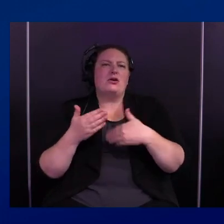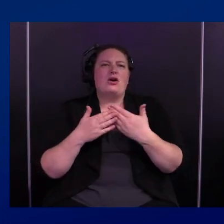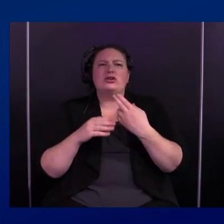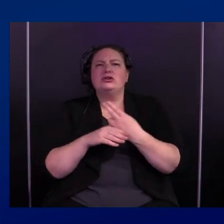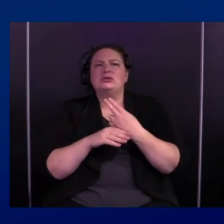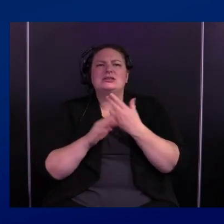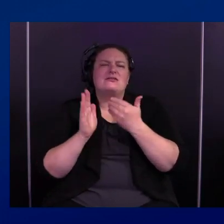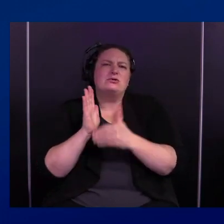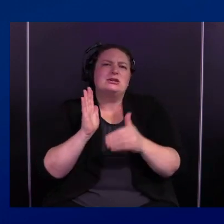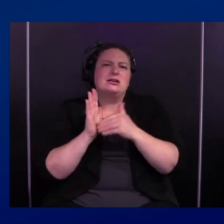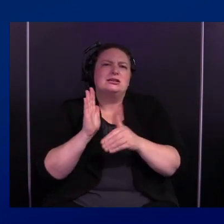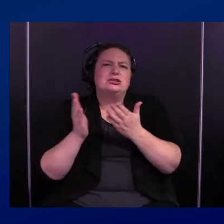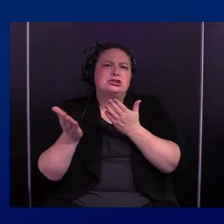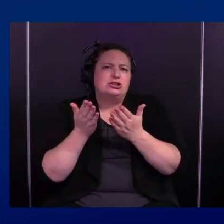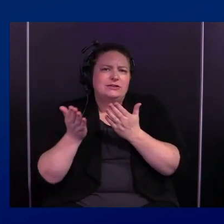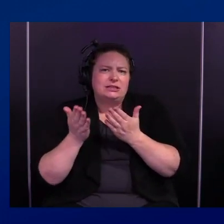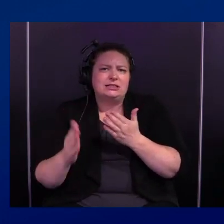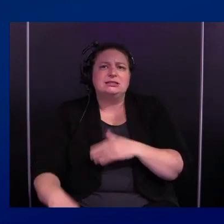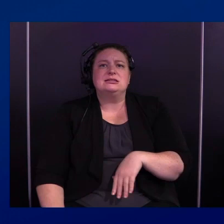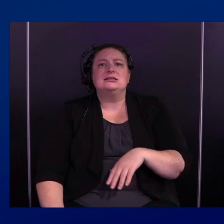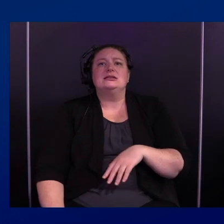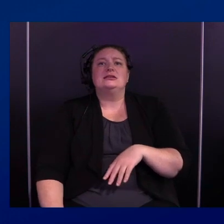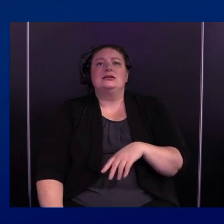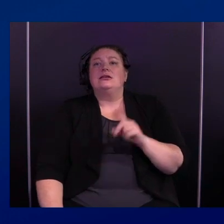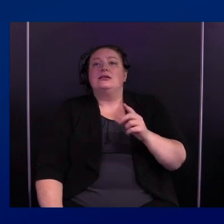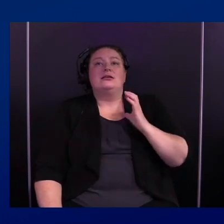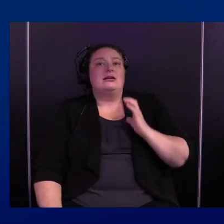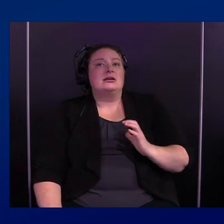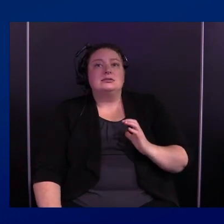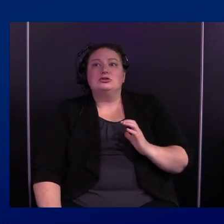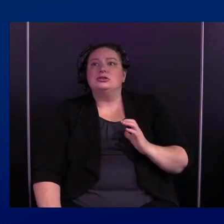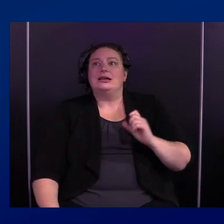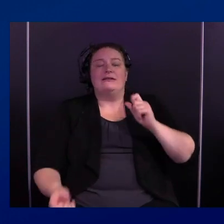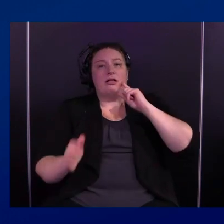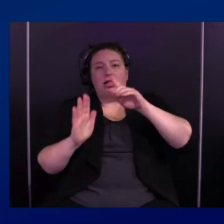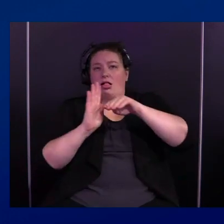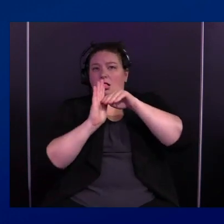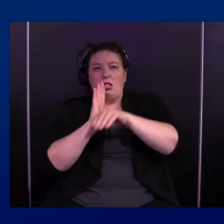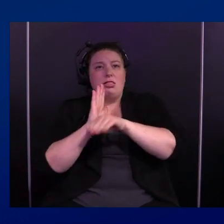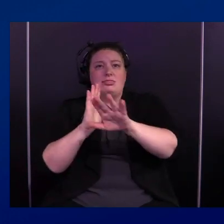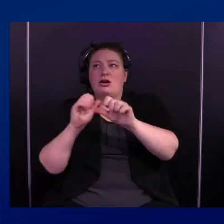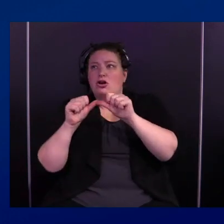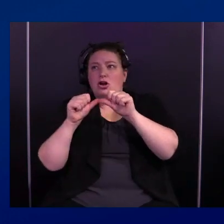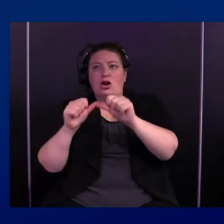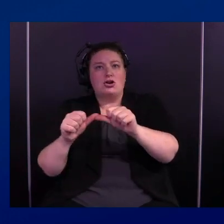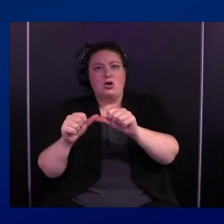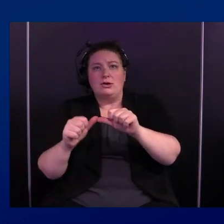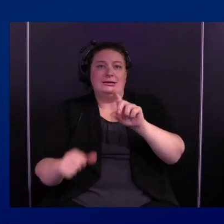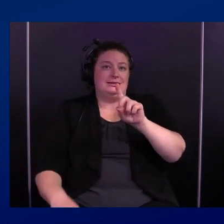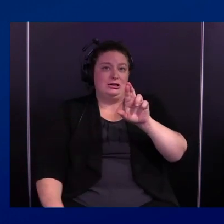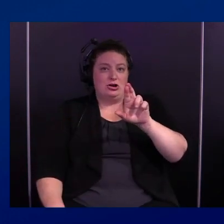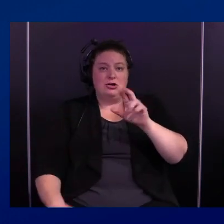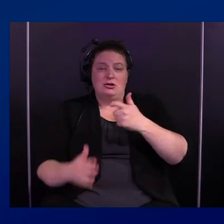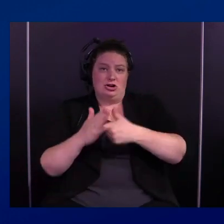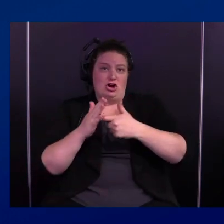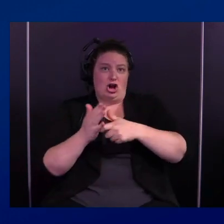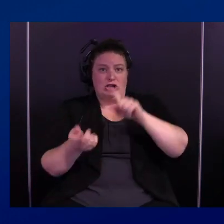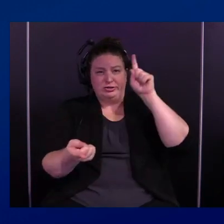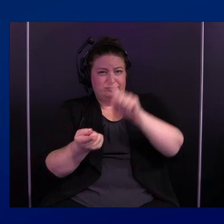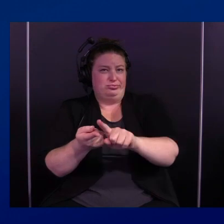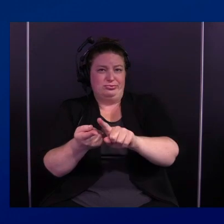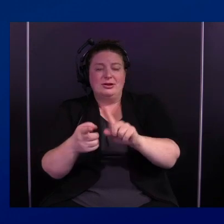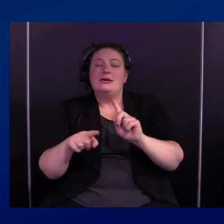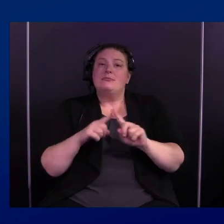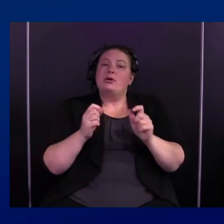for ongoing replication. We see customers that it just drops drastically their ongoing DR costs. But without